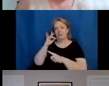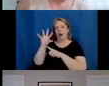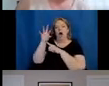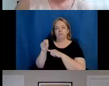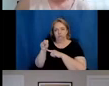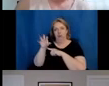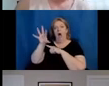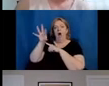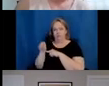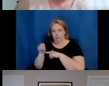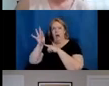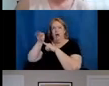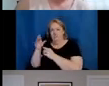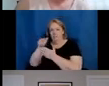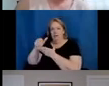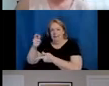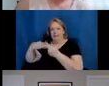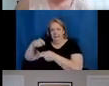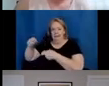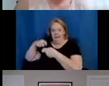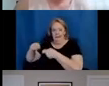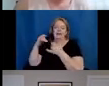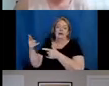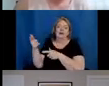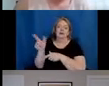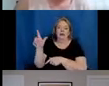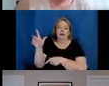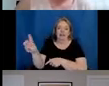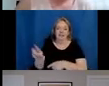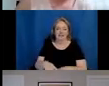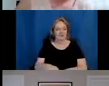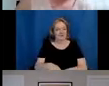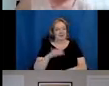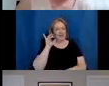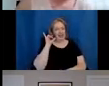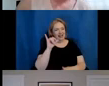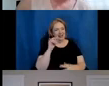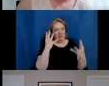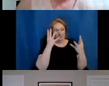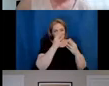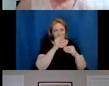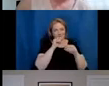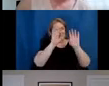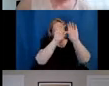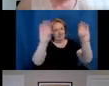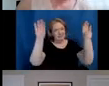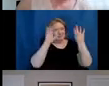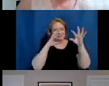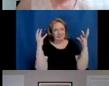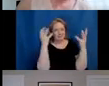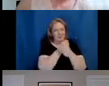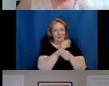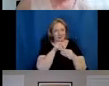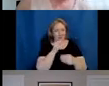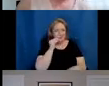It's just the structure and the molding around is just so beautiful. It's a really unique feature of the home. So cool.